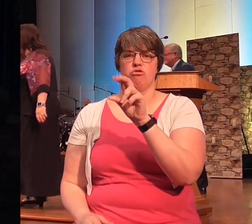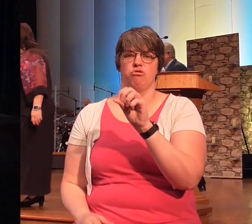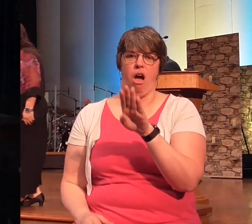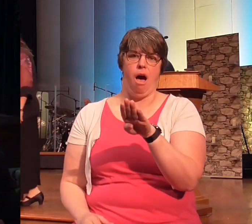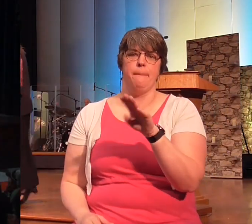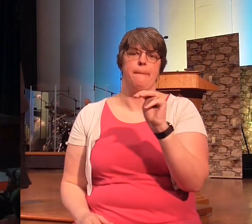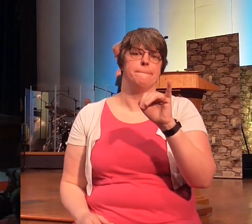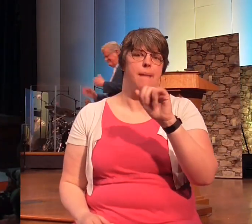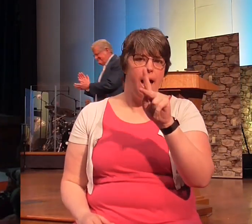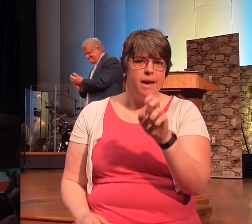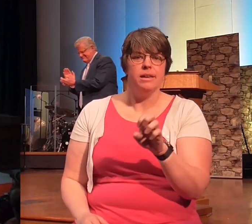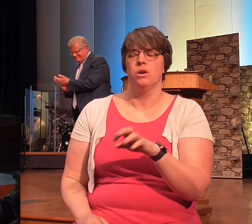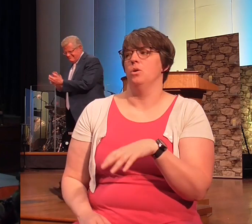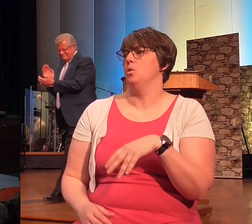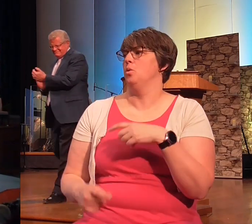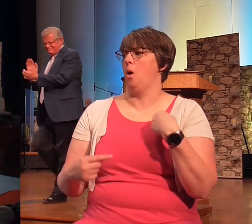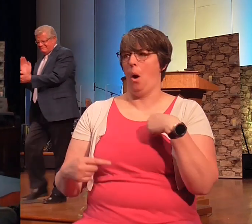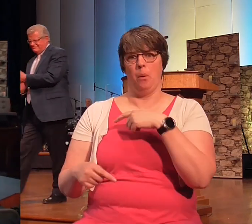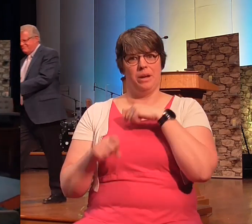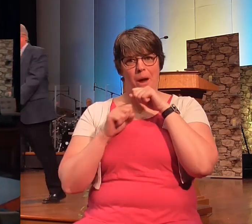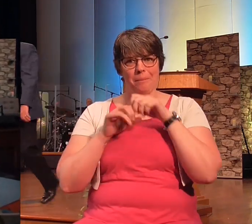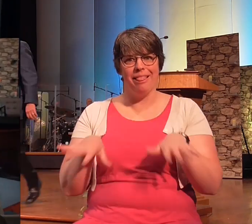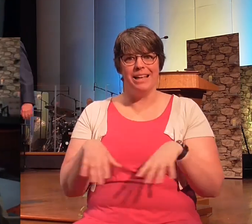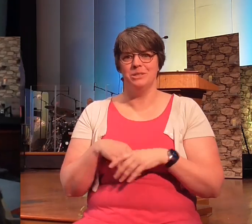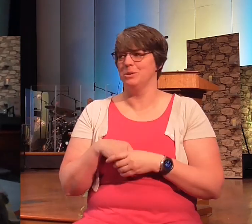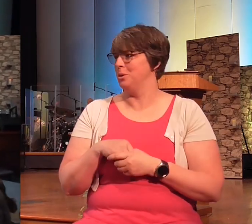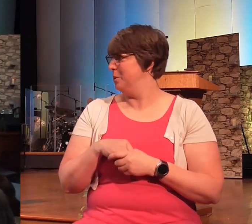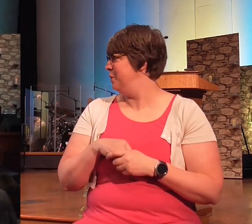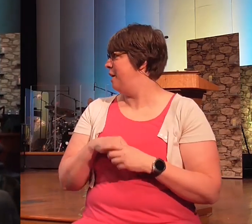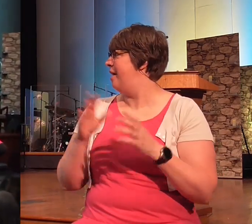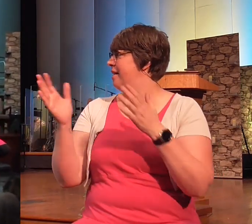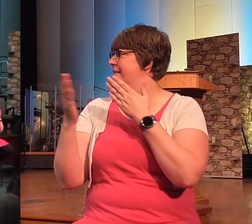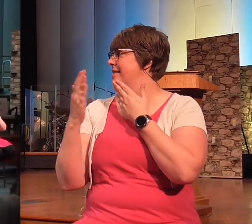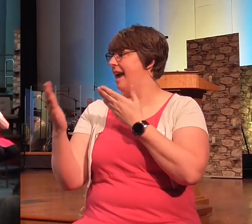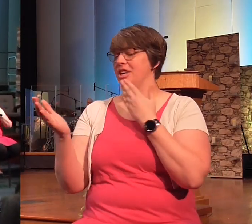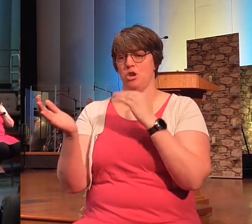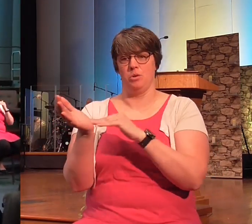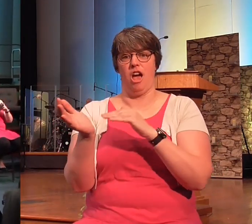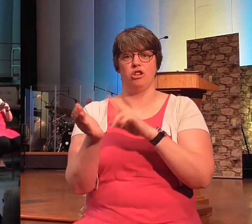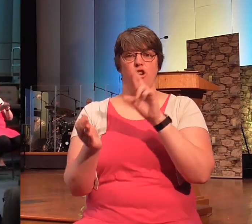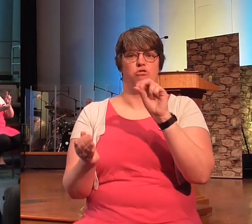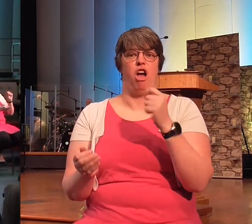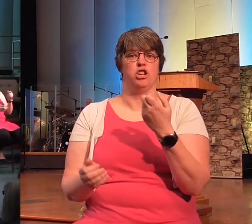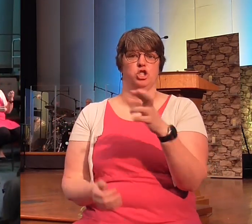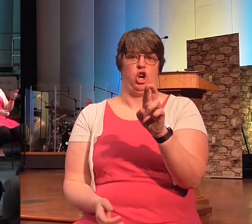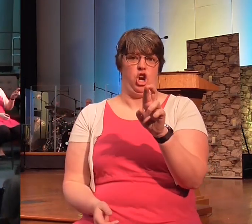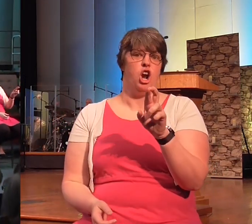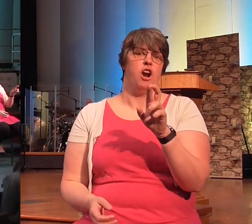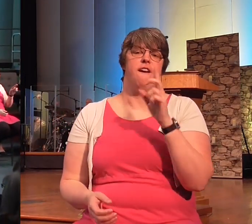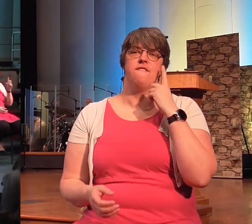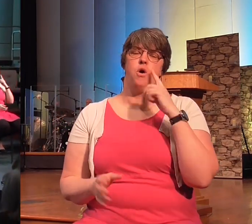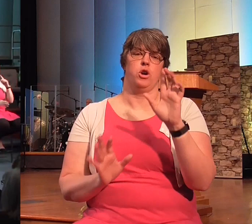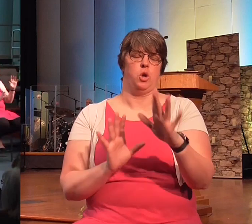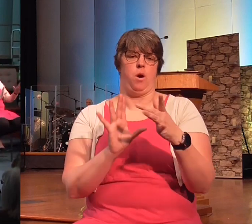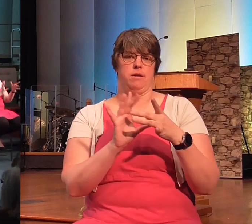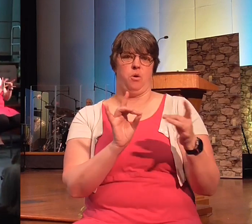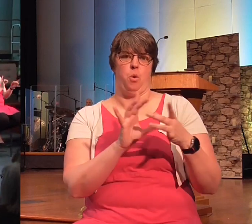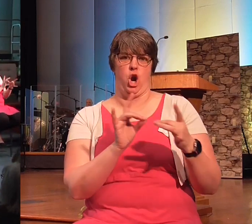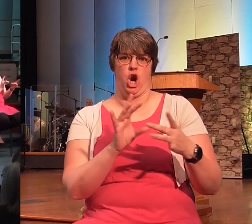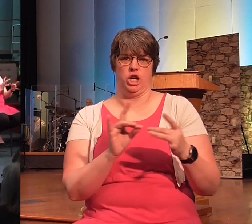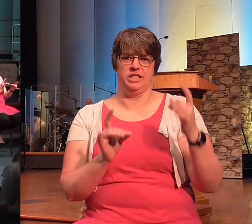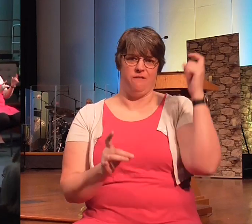Lowe. We are so blessed. And thank you, Dr. Roger, for an amazing words of wisdom